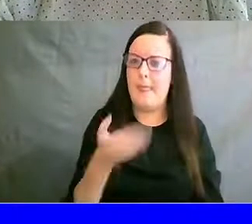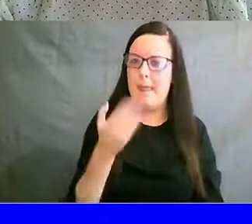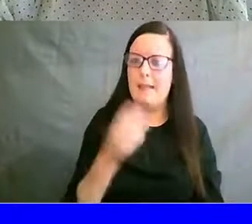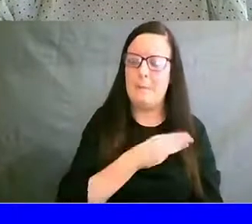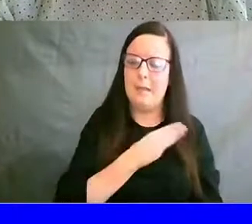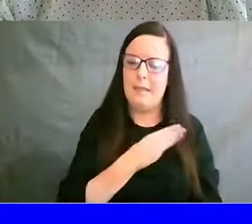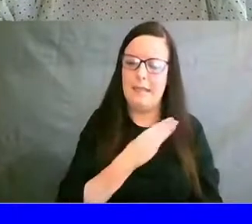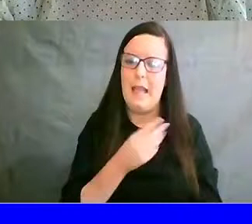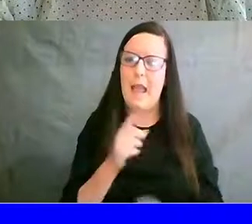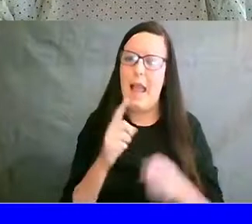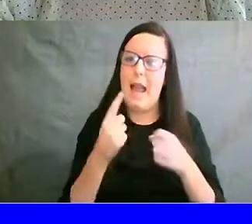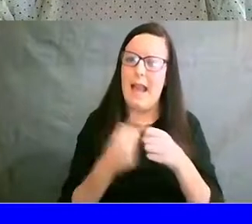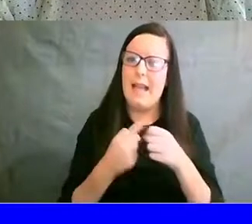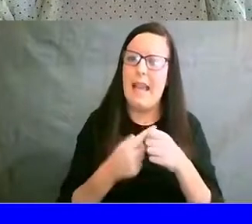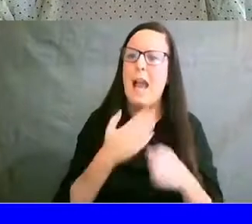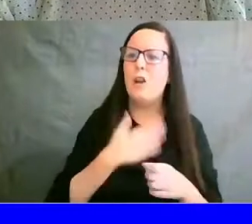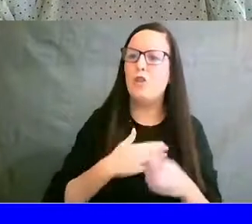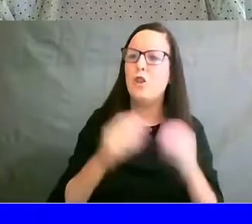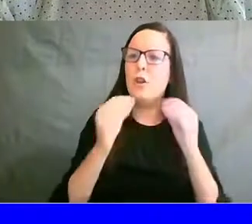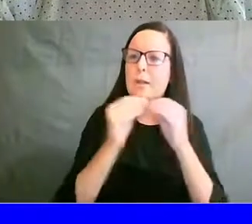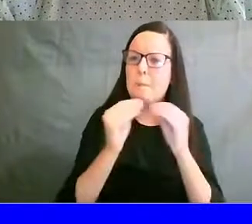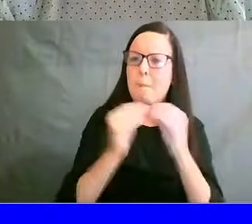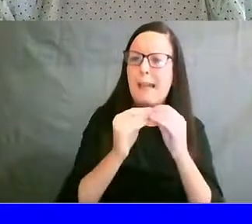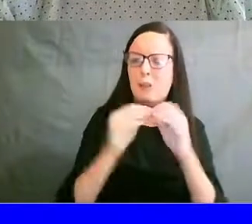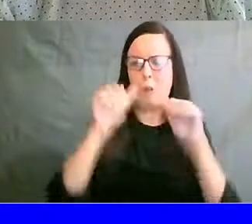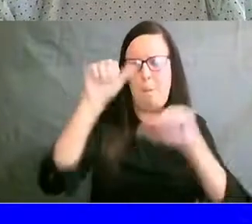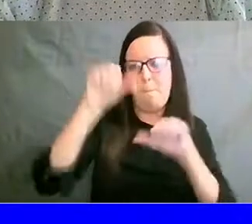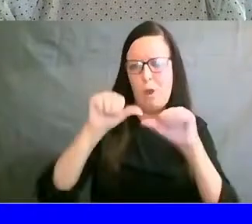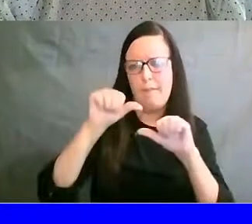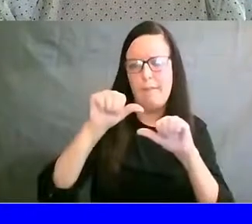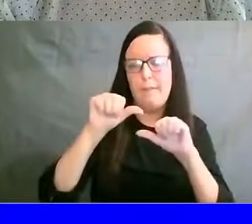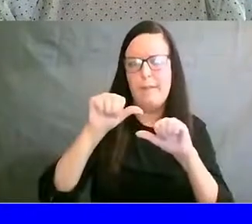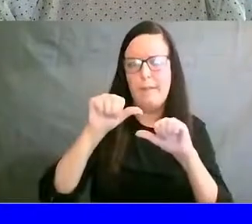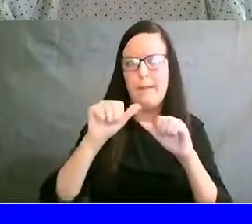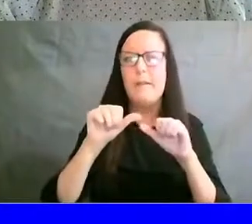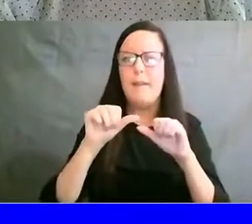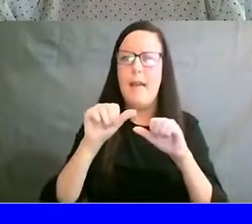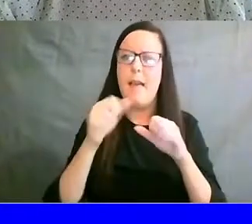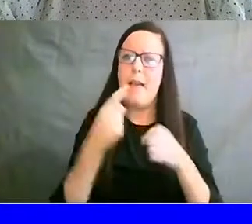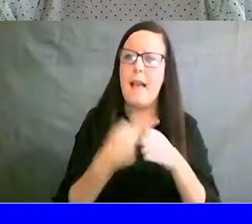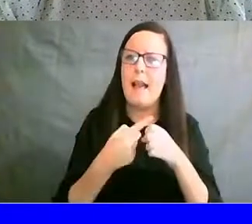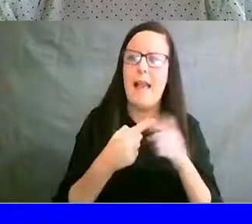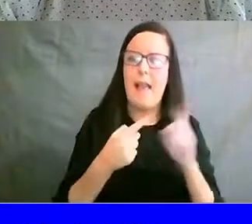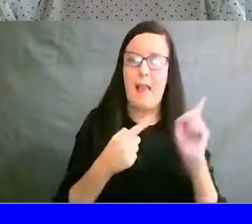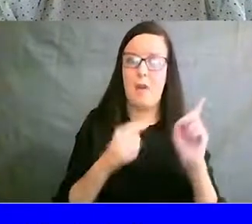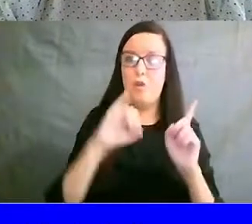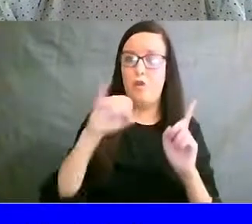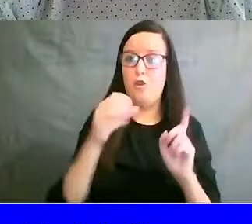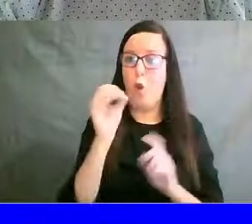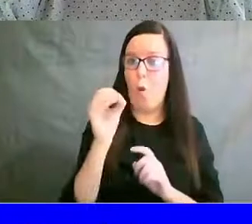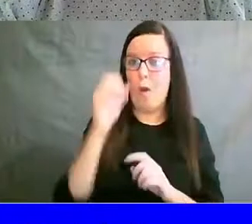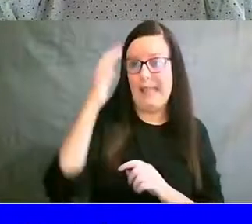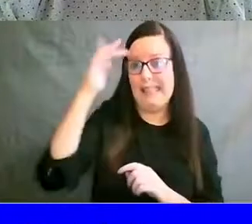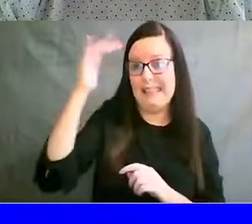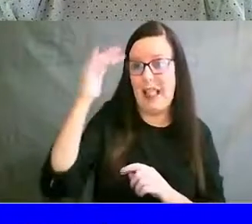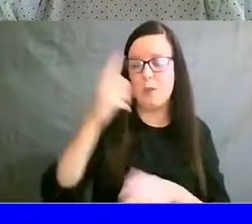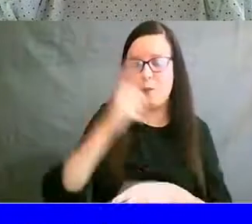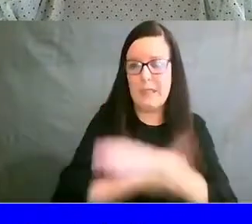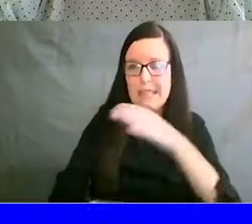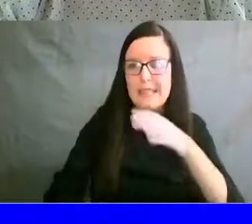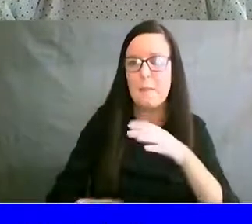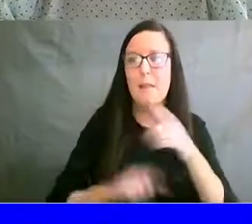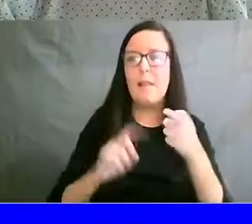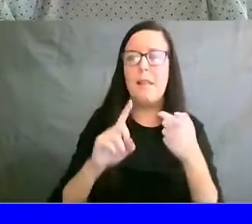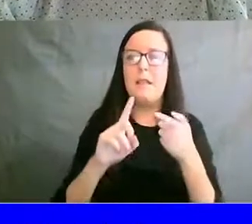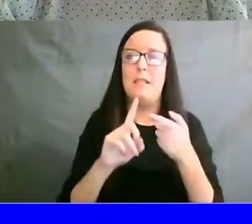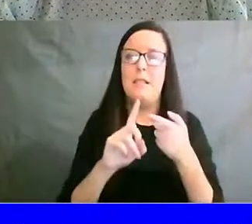And again, I just might mention this one briefly again. Again, Joe has an intellectual disability and again was accused of crime